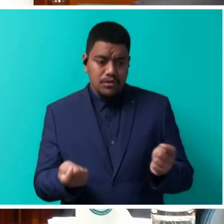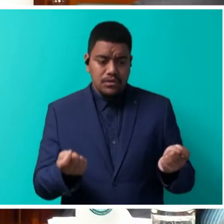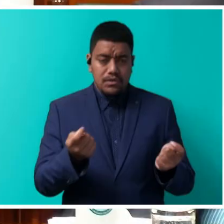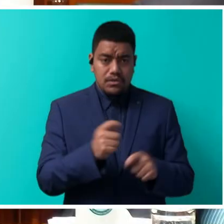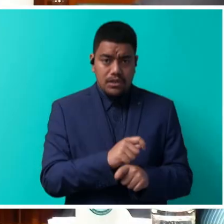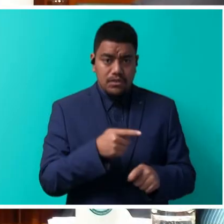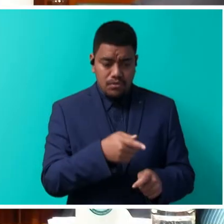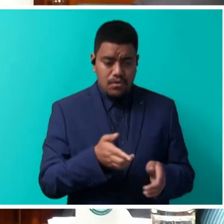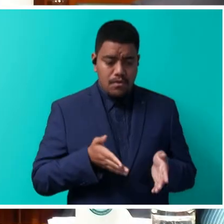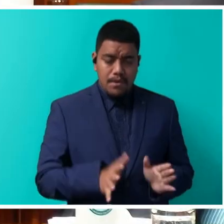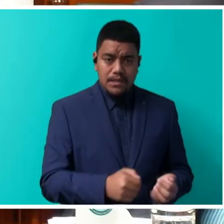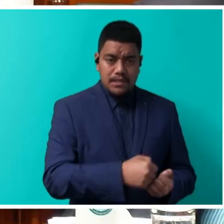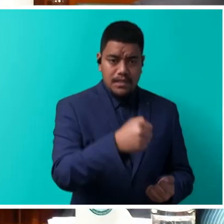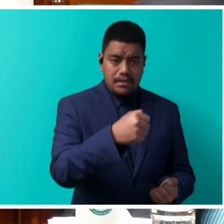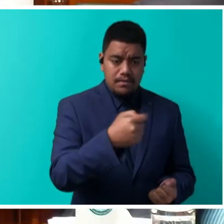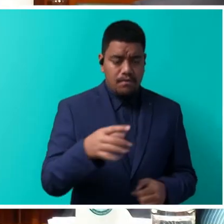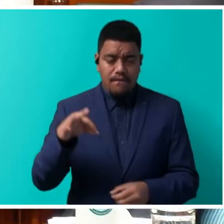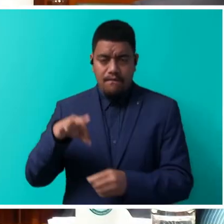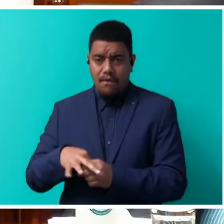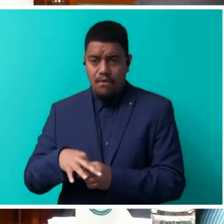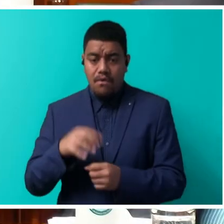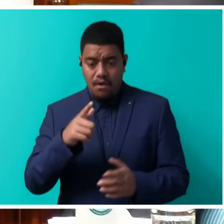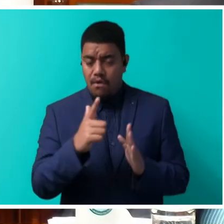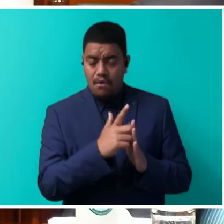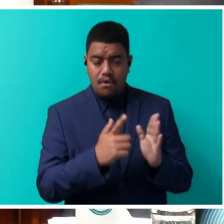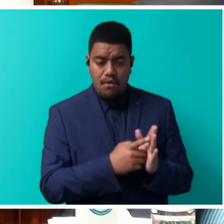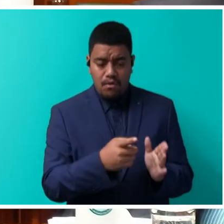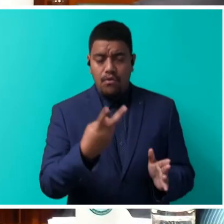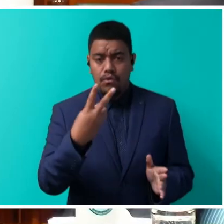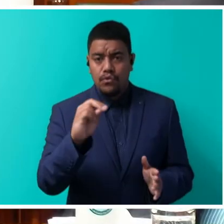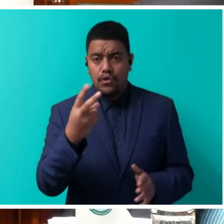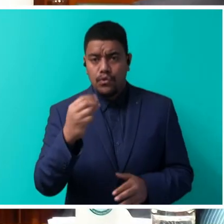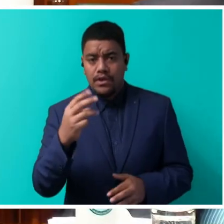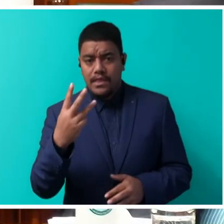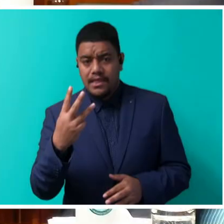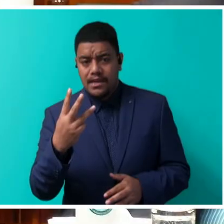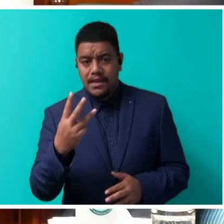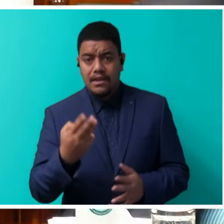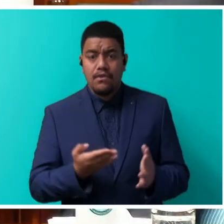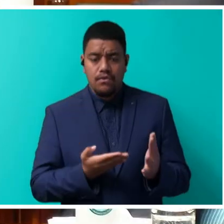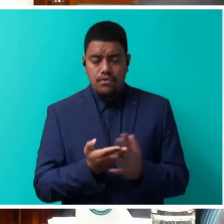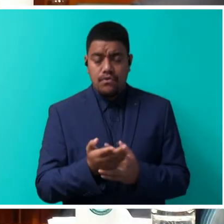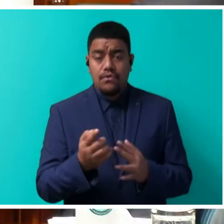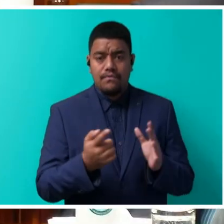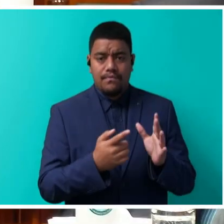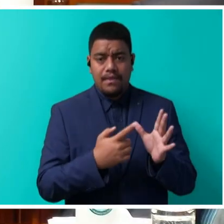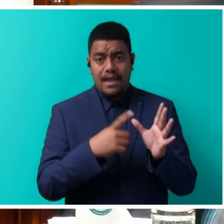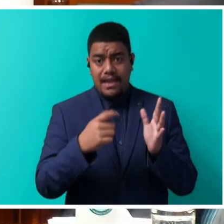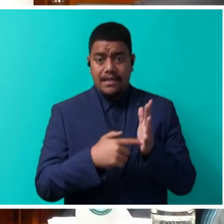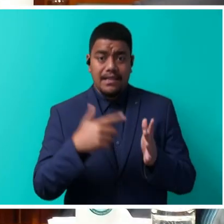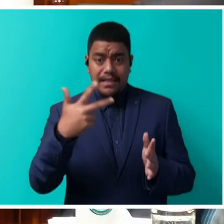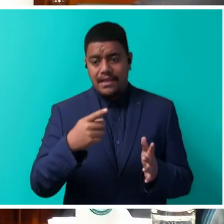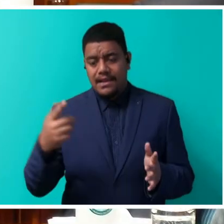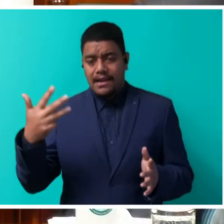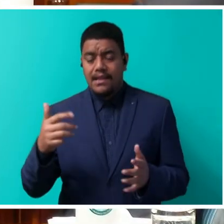to vote. I reaffirm that this law was repealed in 2023 through Act 18 and 19, restoring